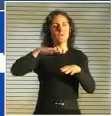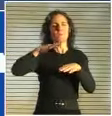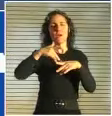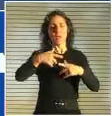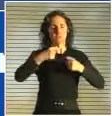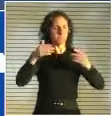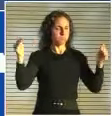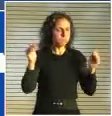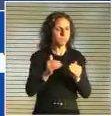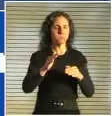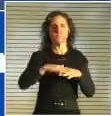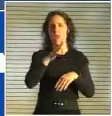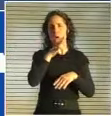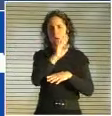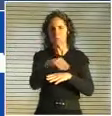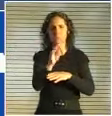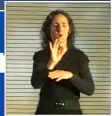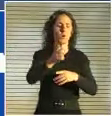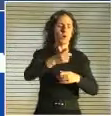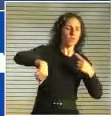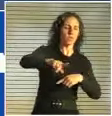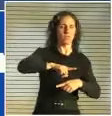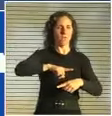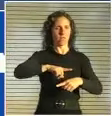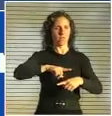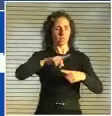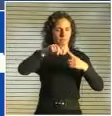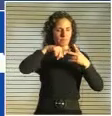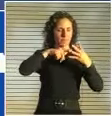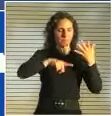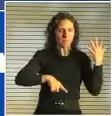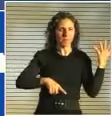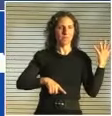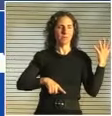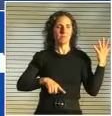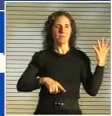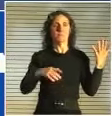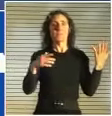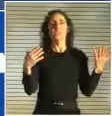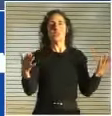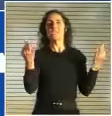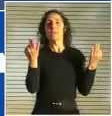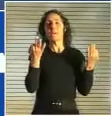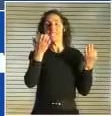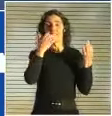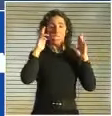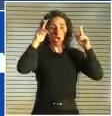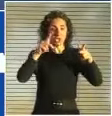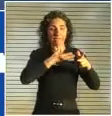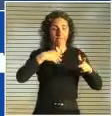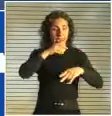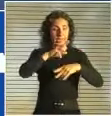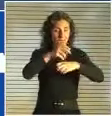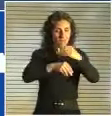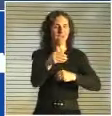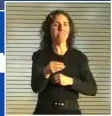circularity. What happens when it's time for that hotel to go through a renovation? Where do all those products end up? Can those products be taken